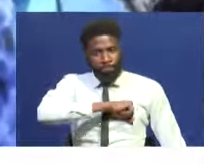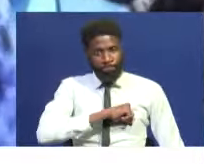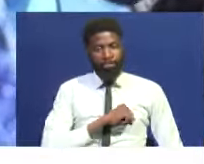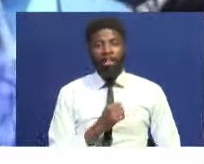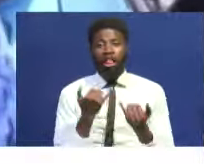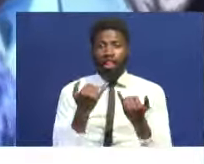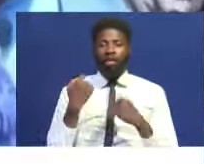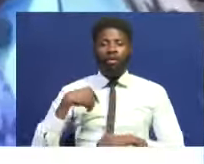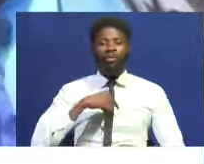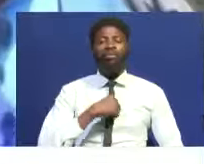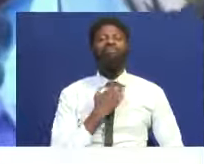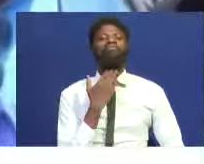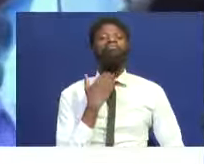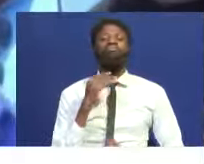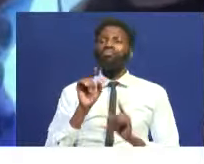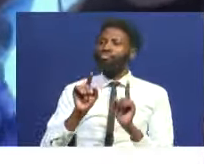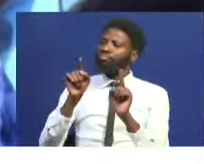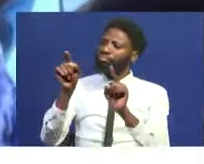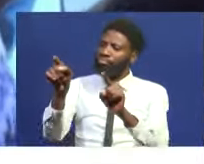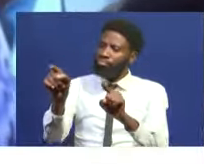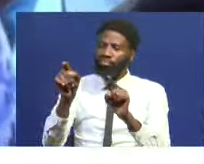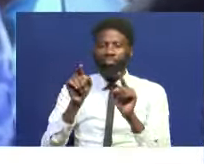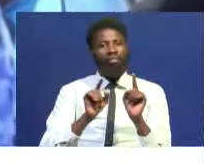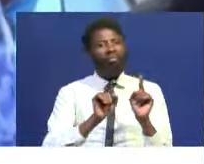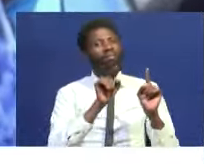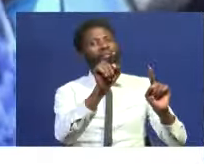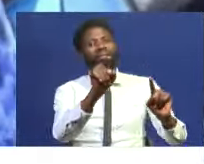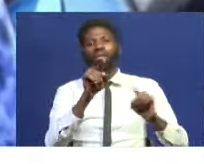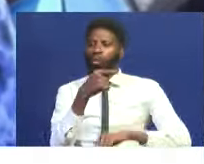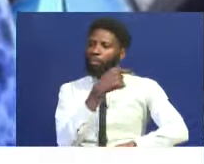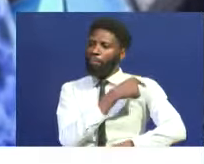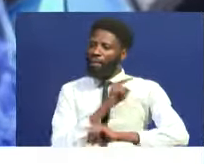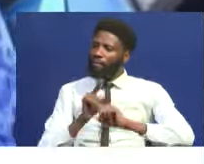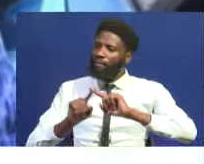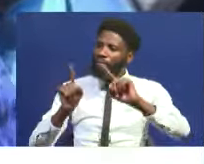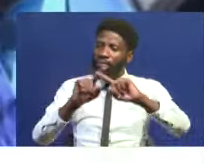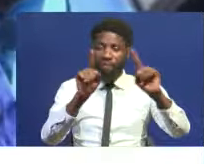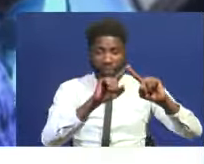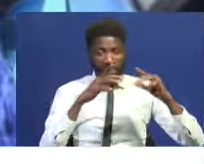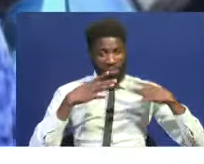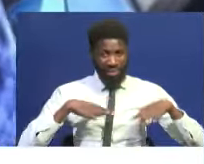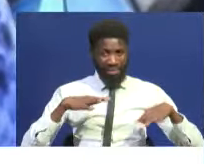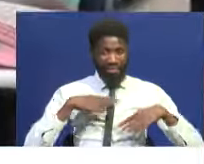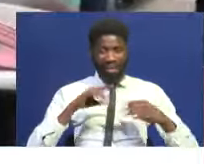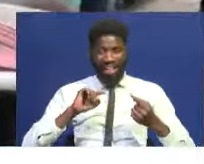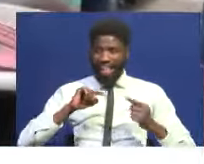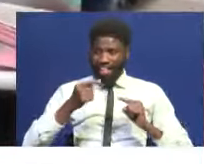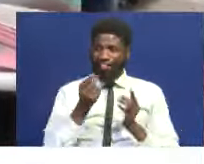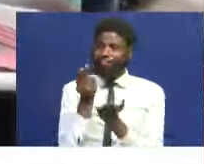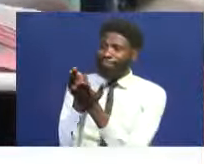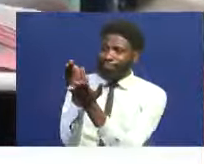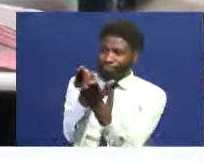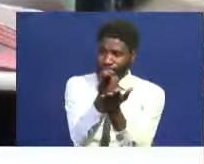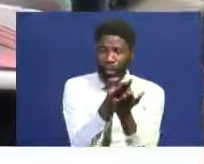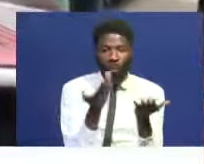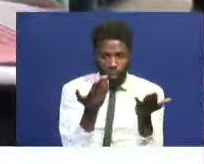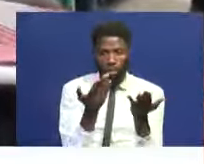to the various hospitals where the victims may have been taken to so that we confirm the number of fatalities.